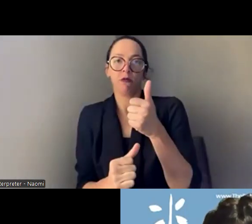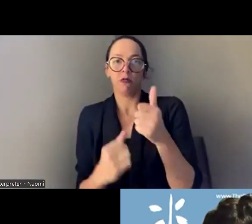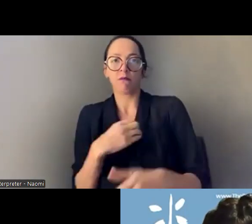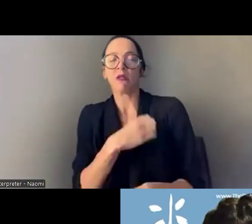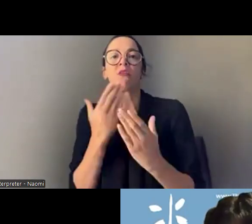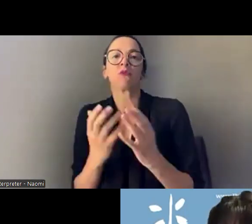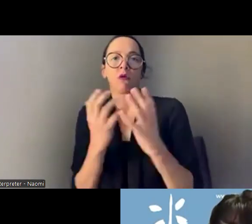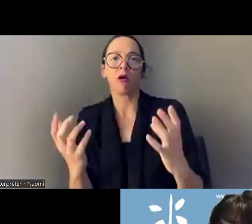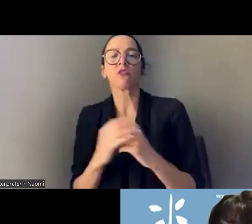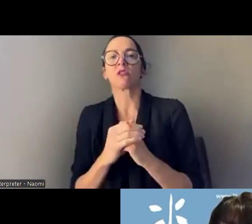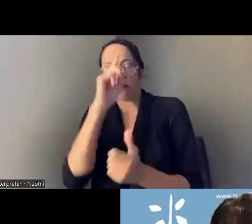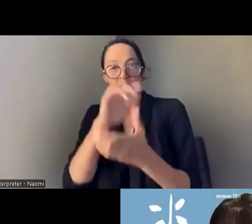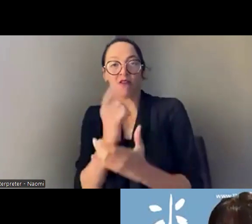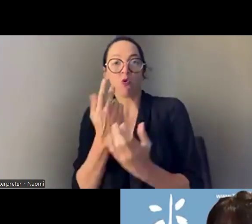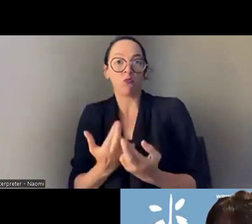try to get all